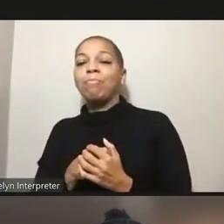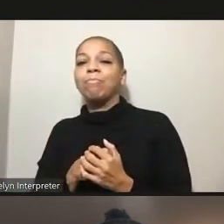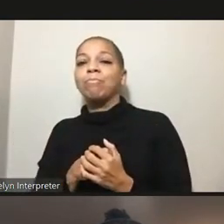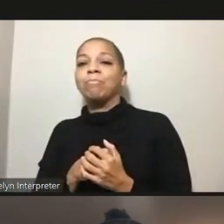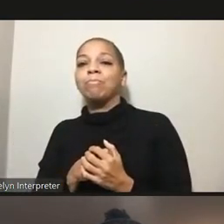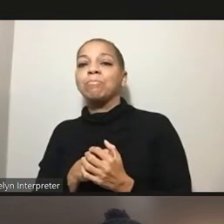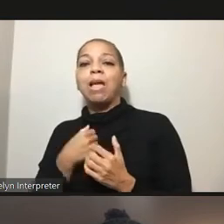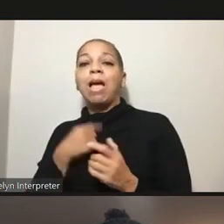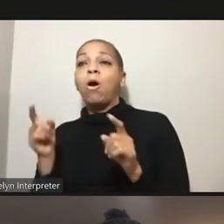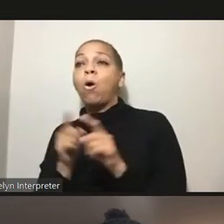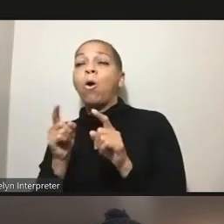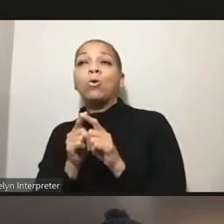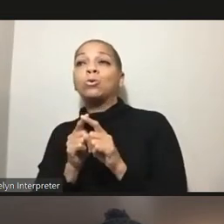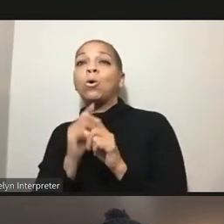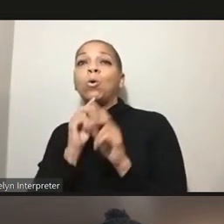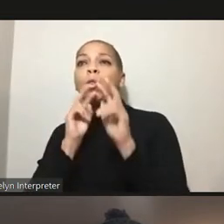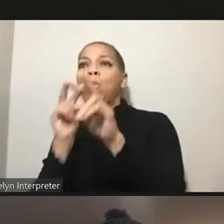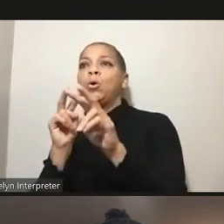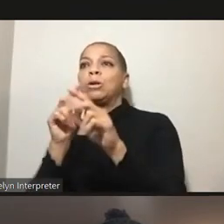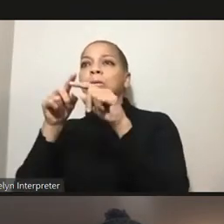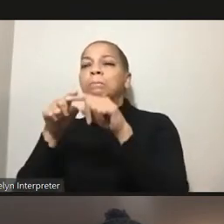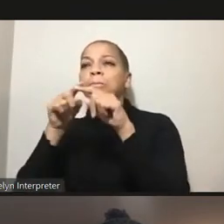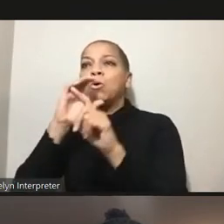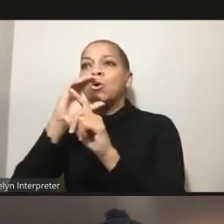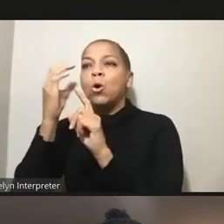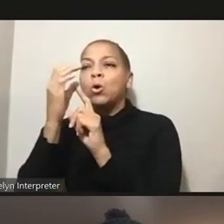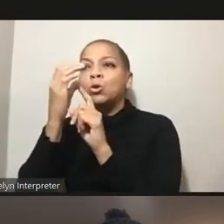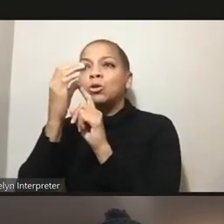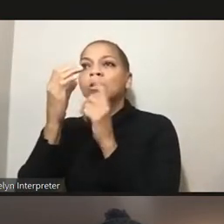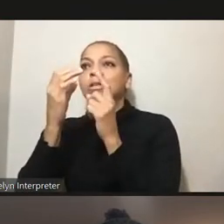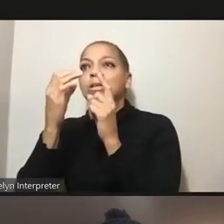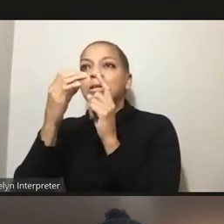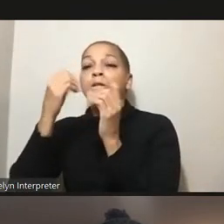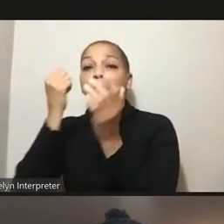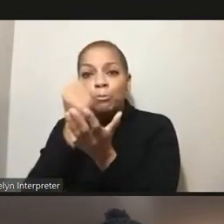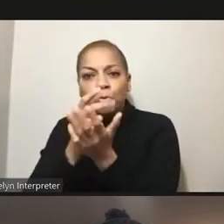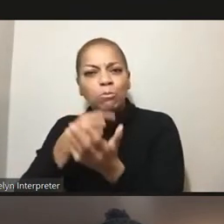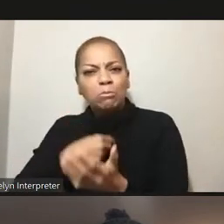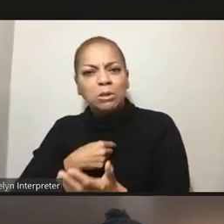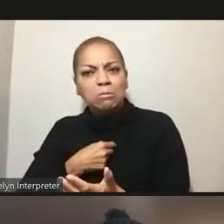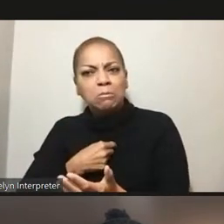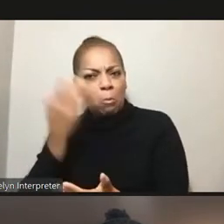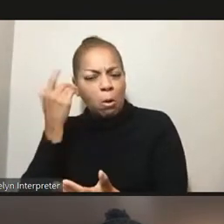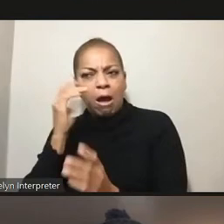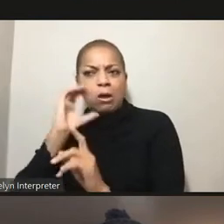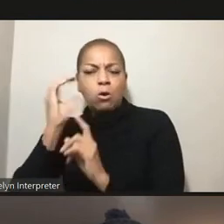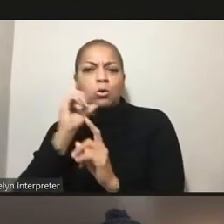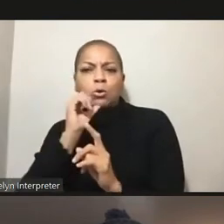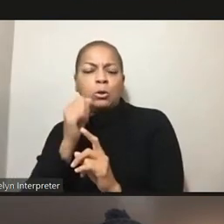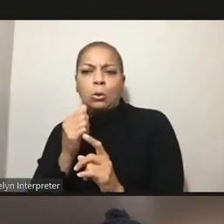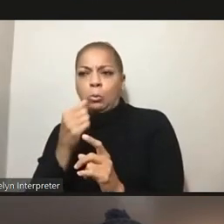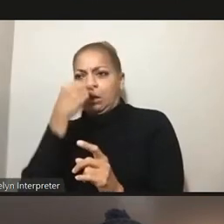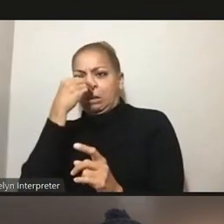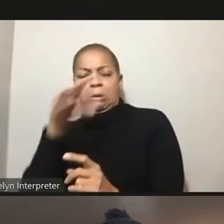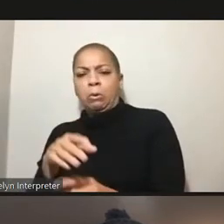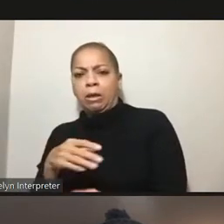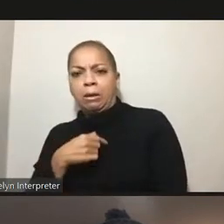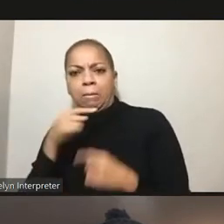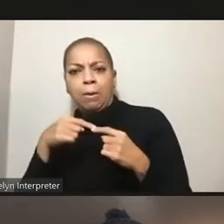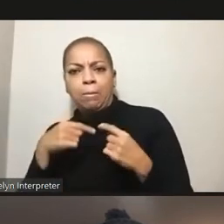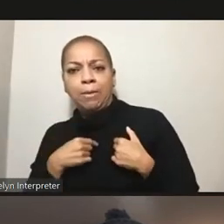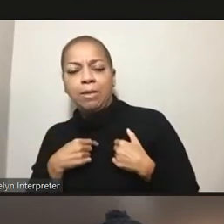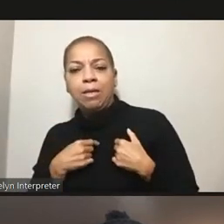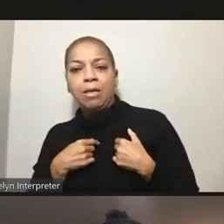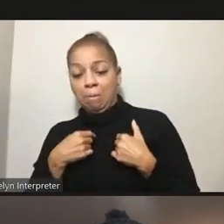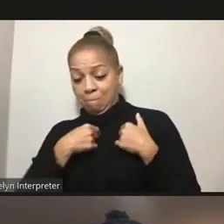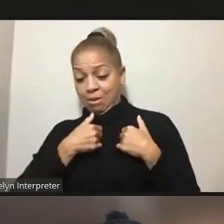me. Never have, because the culture doesn't really care about me. So what I had to do as an artist is like, I had to start to create